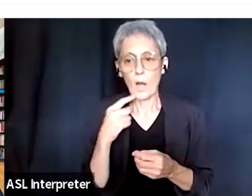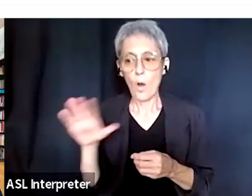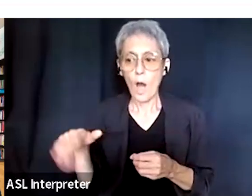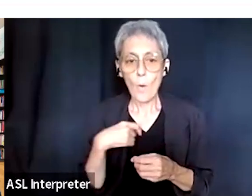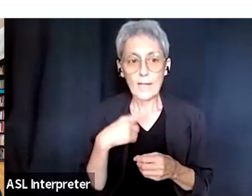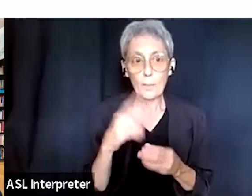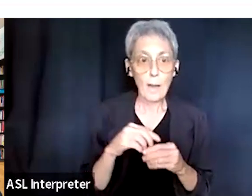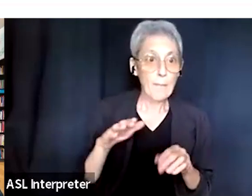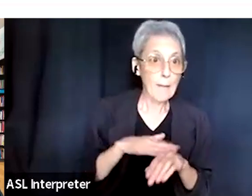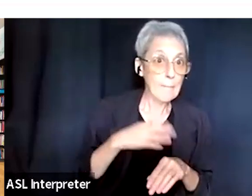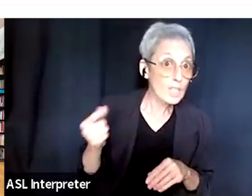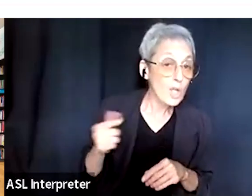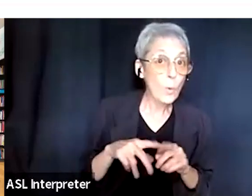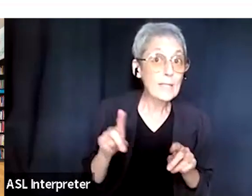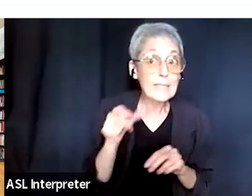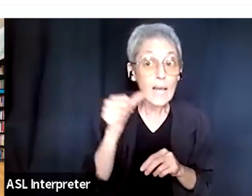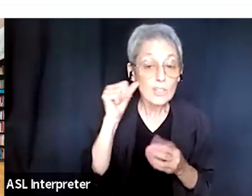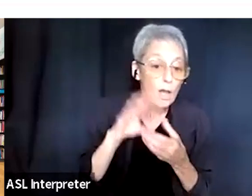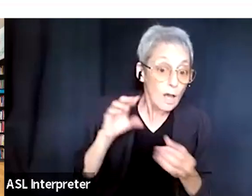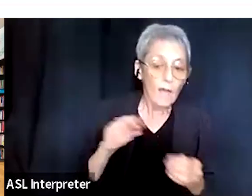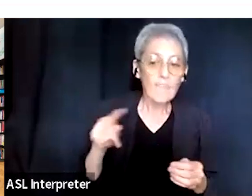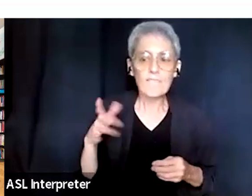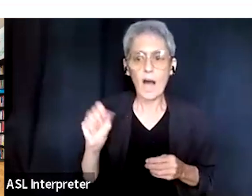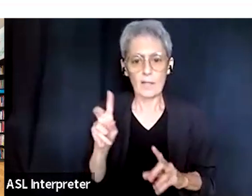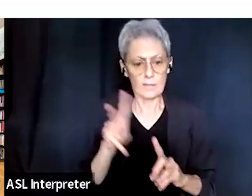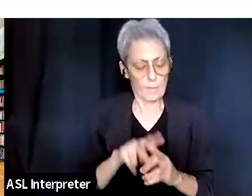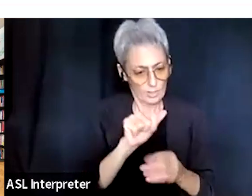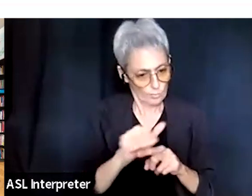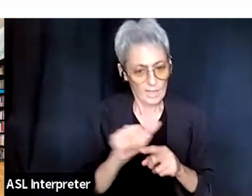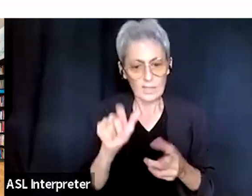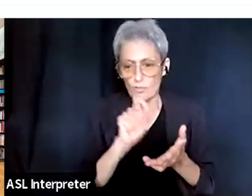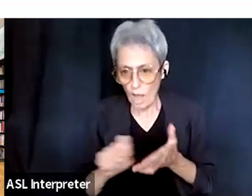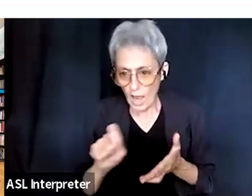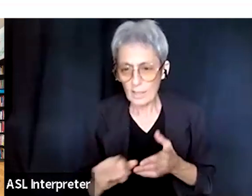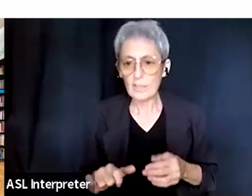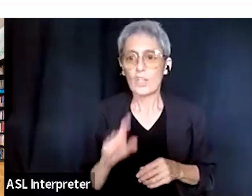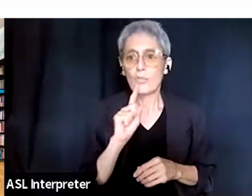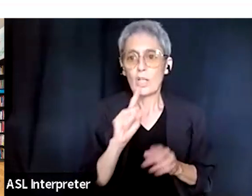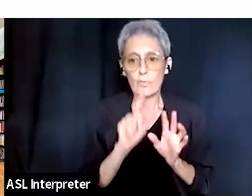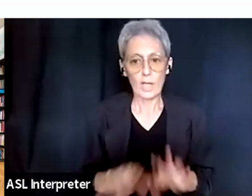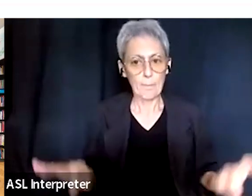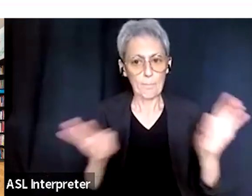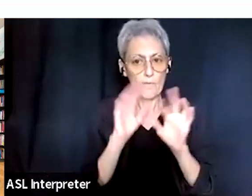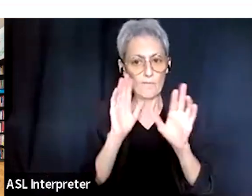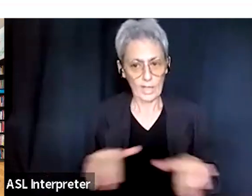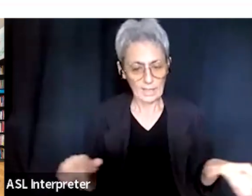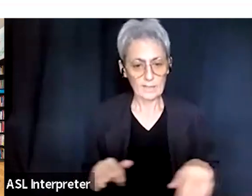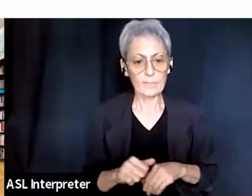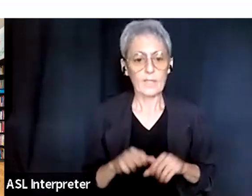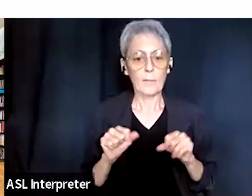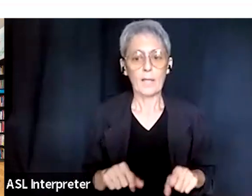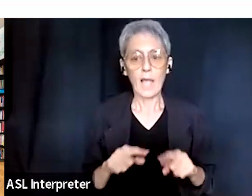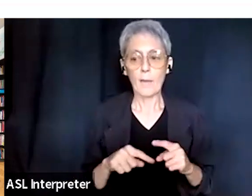yesterday. Putting that phonics into practice in writing is really important for kids, and being able to read back their